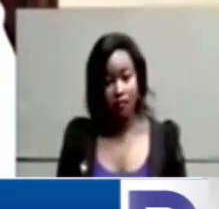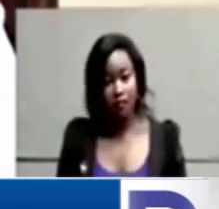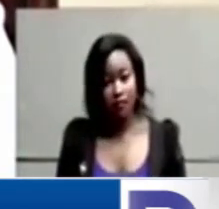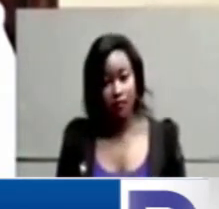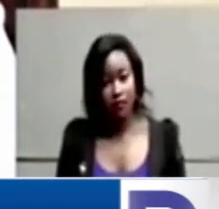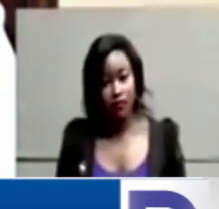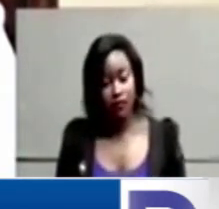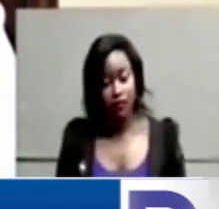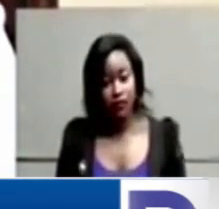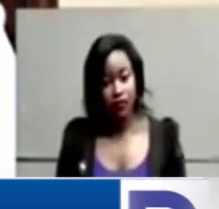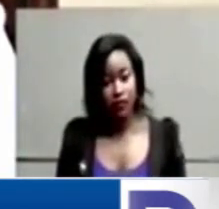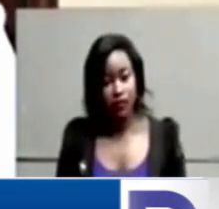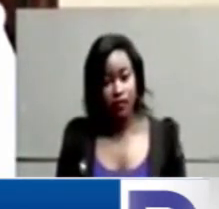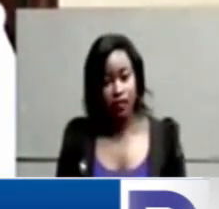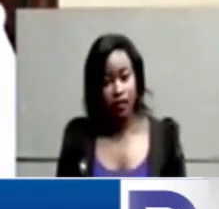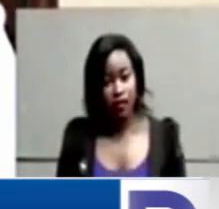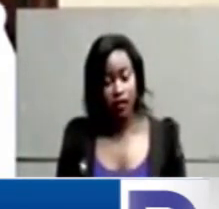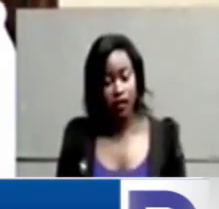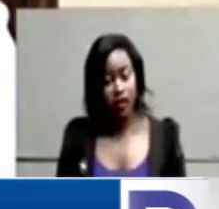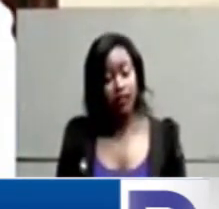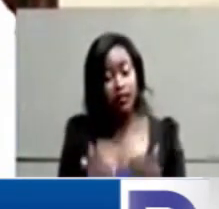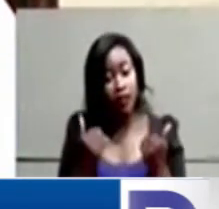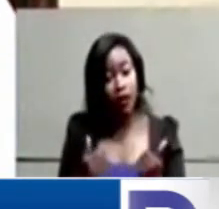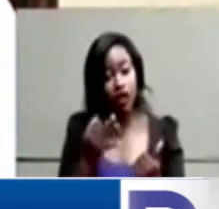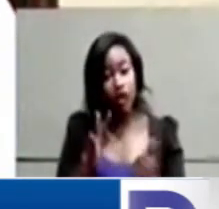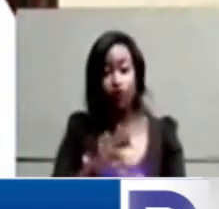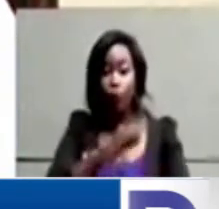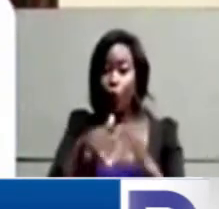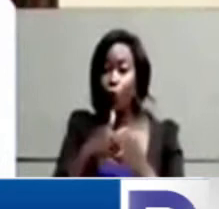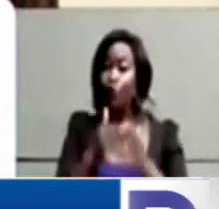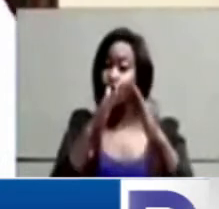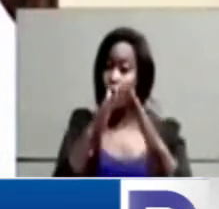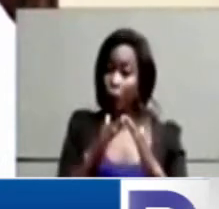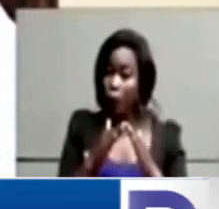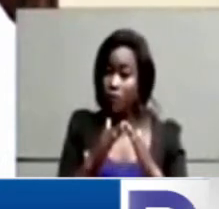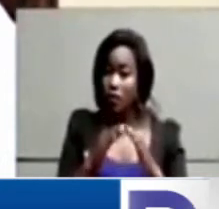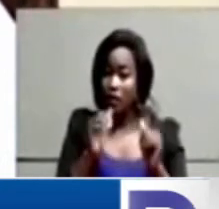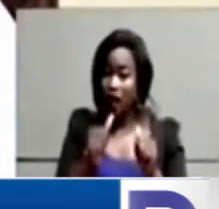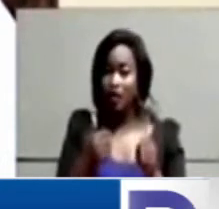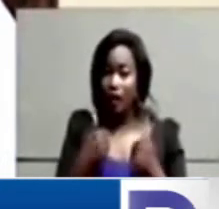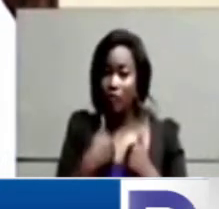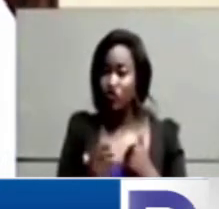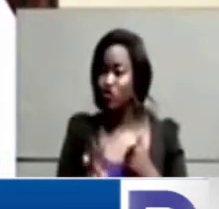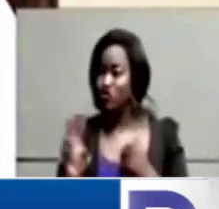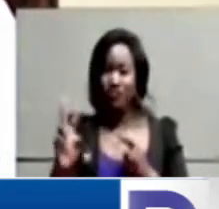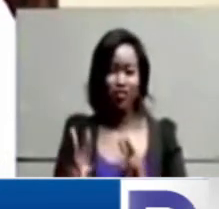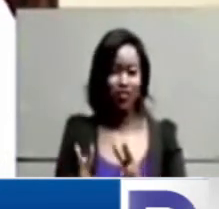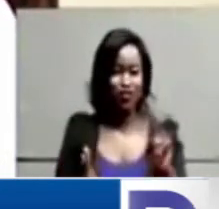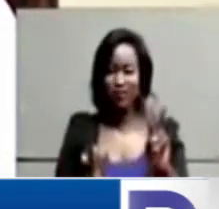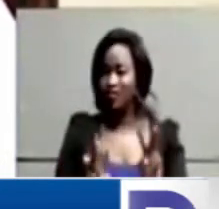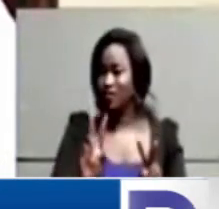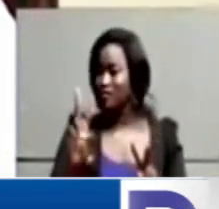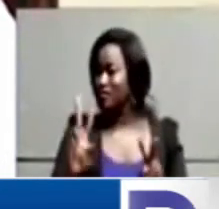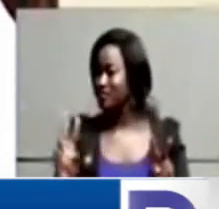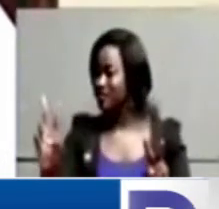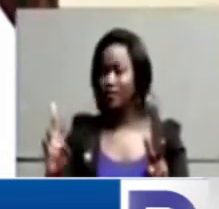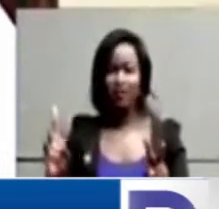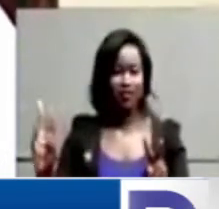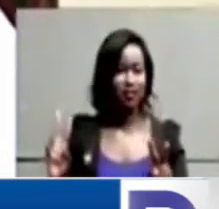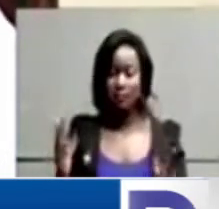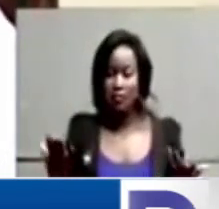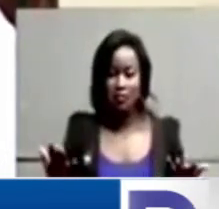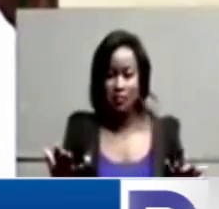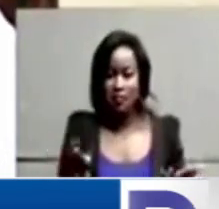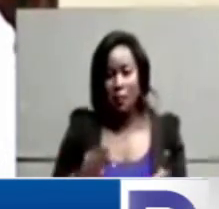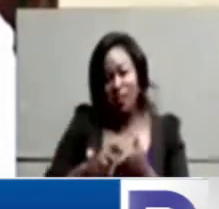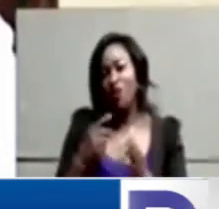kirina okonfamingira nekigamba nti kati waliwo coronavirus mu Uganda naye currently tetusobola gamba nti mulimu cases naye tetunnazimanya